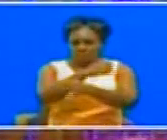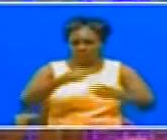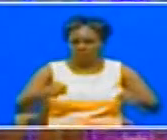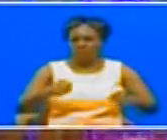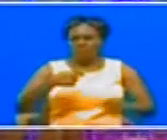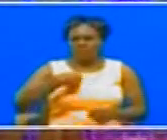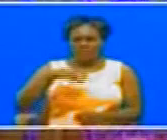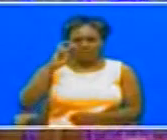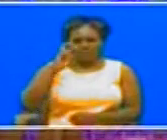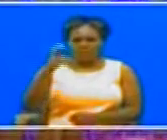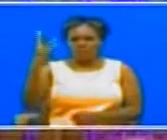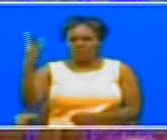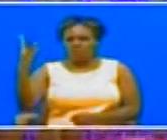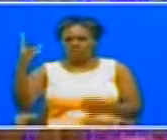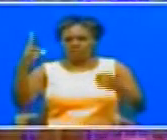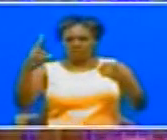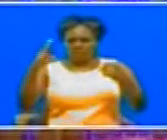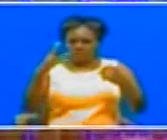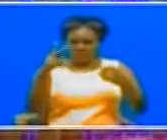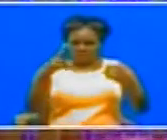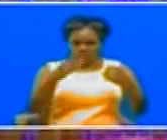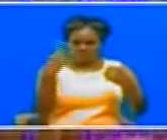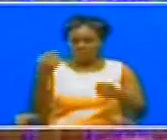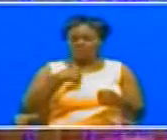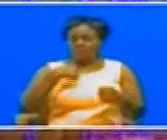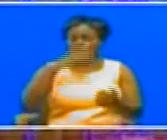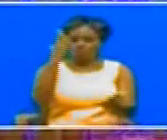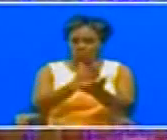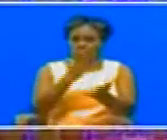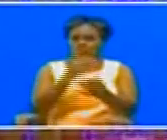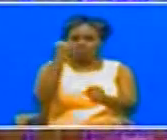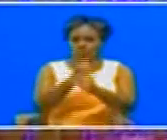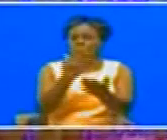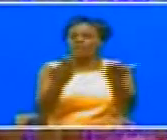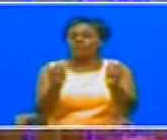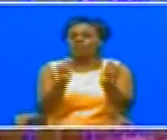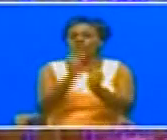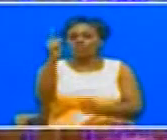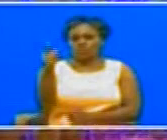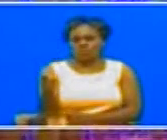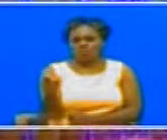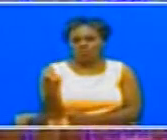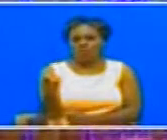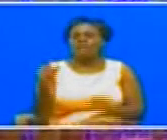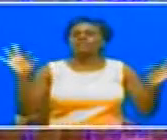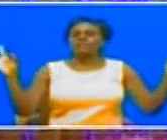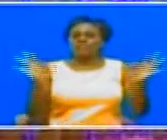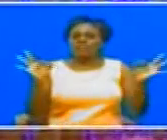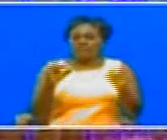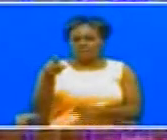Isaiah 43, 18 and 19 says, behold, I will do something new, and it will surprise